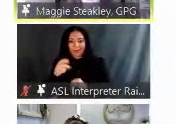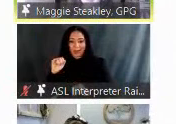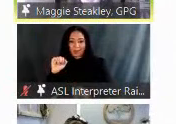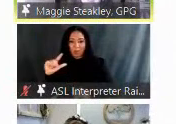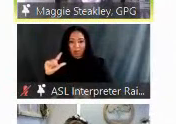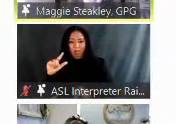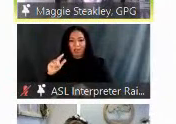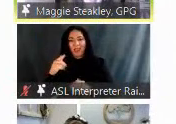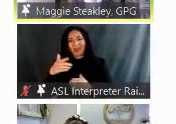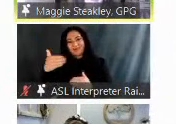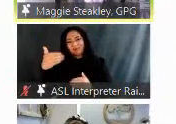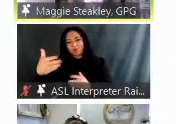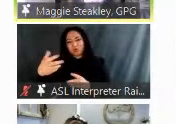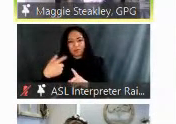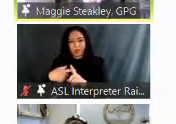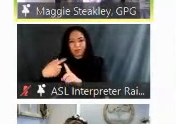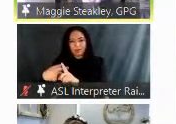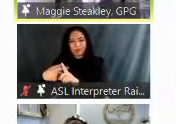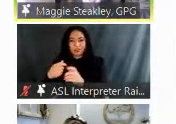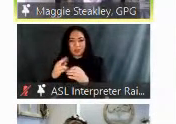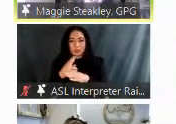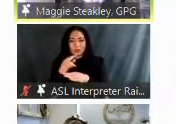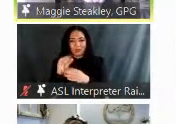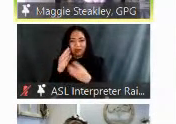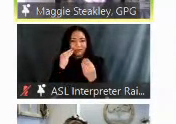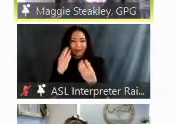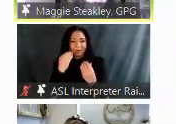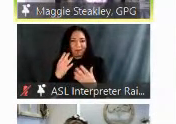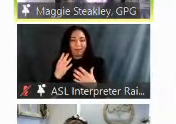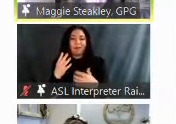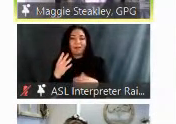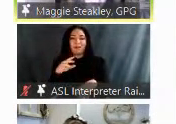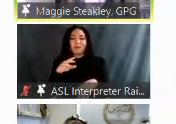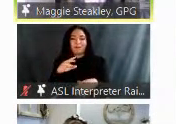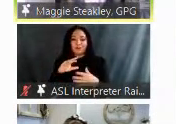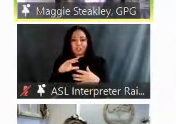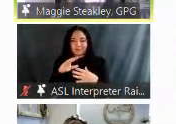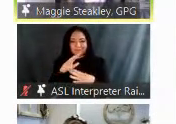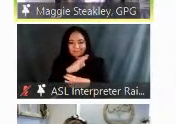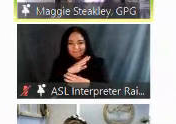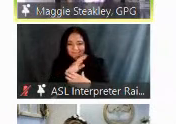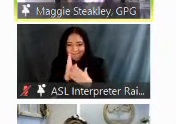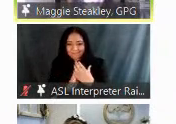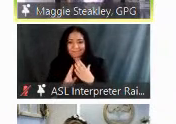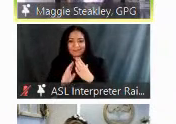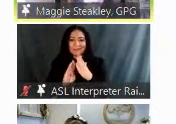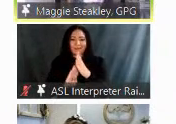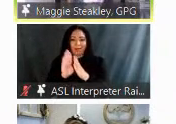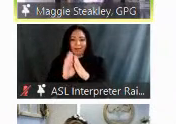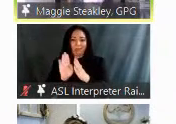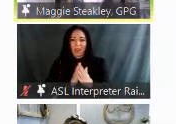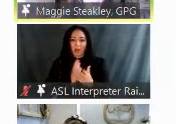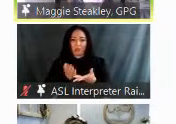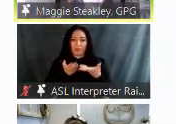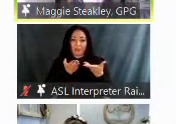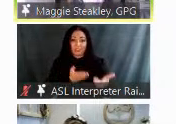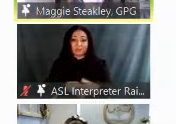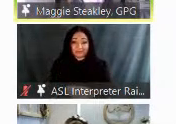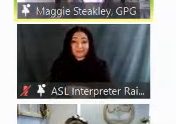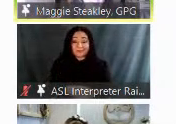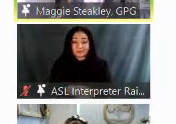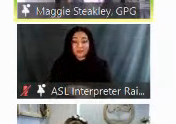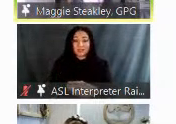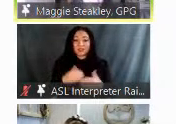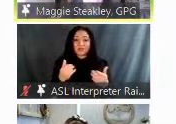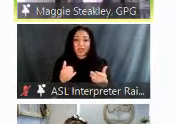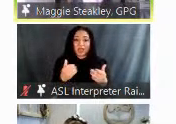months to begin using this data in the crafting of our recommendations. And with that, we will now move into the